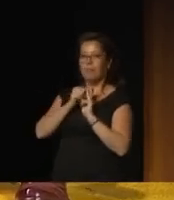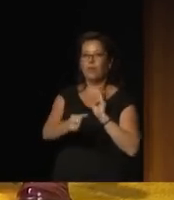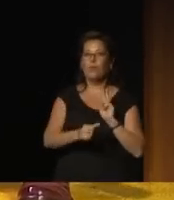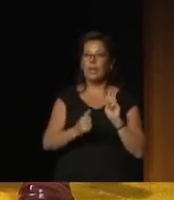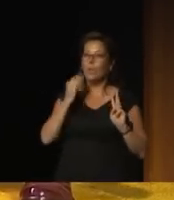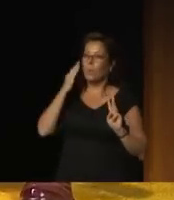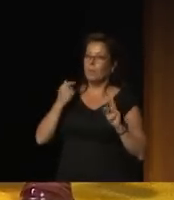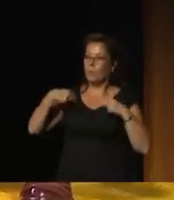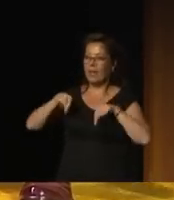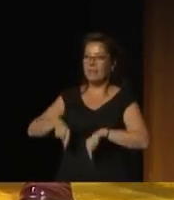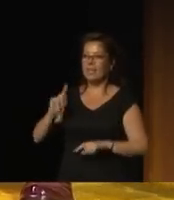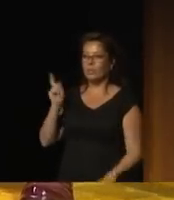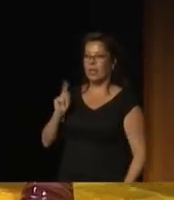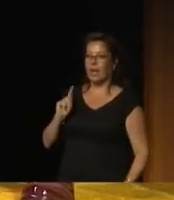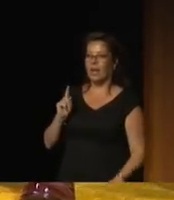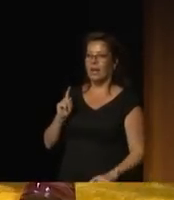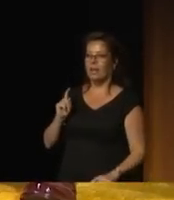this stage.